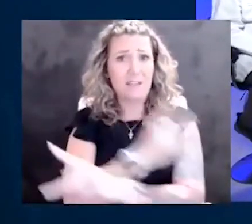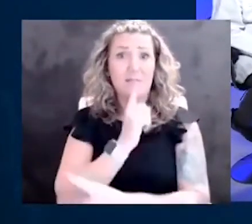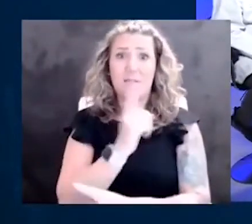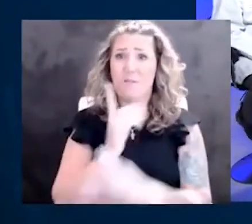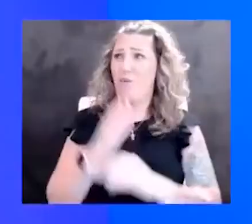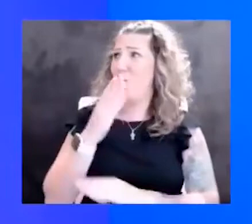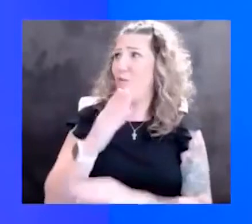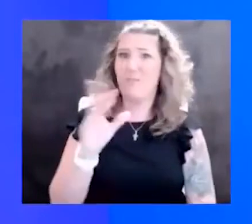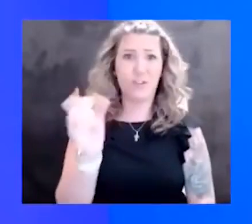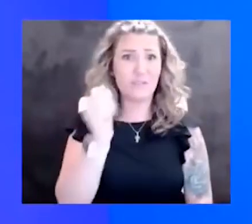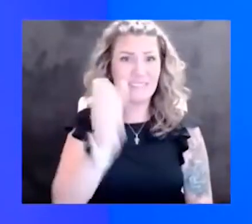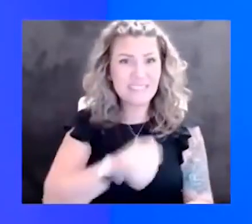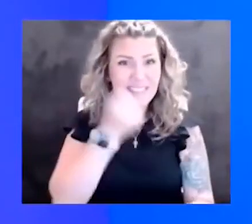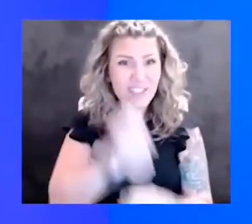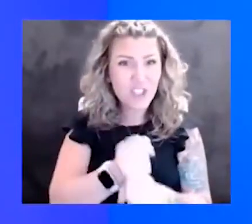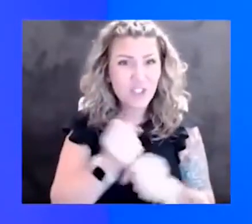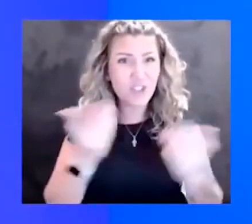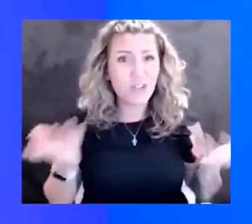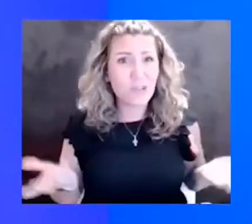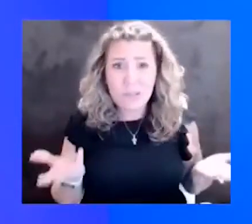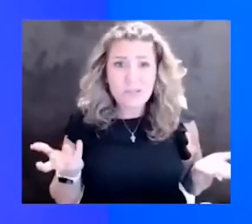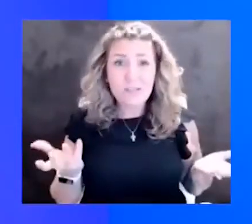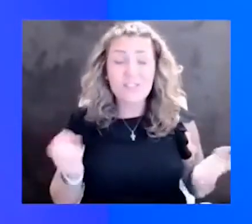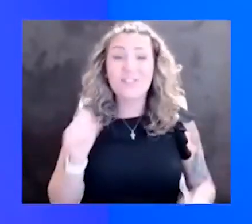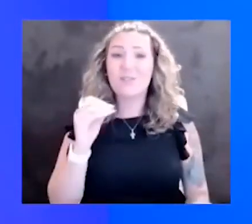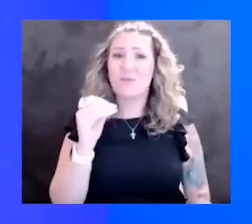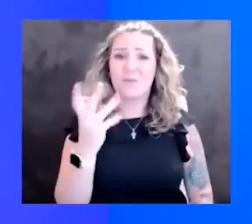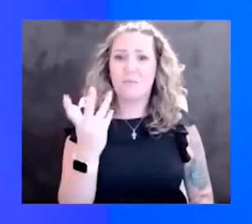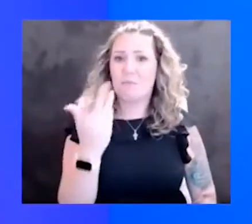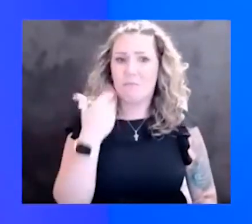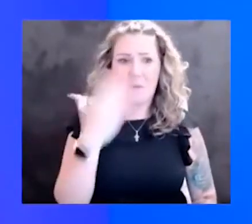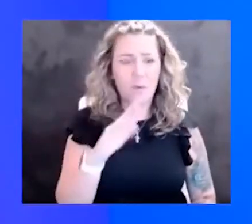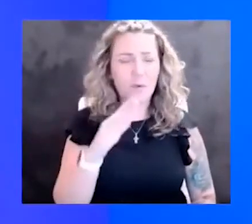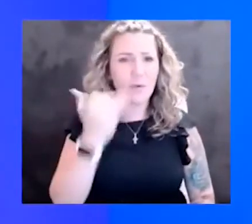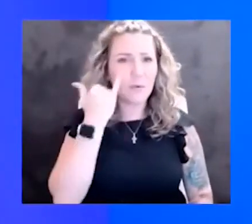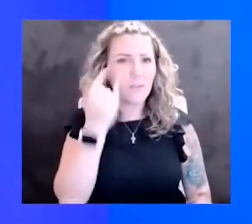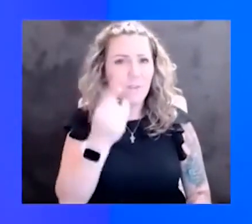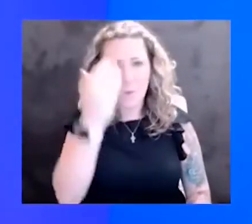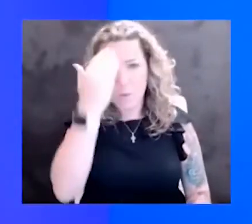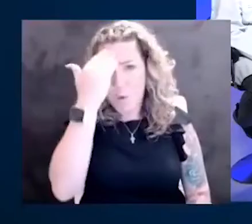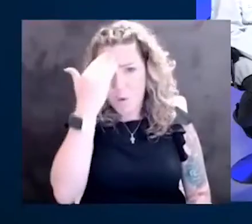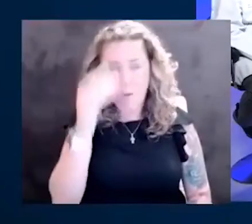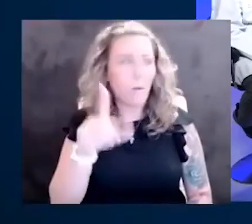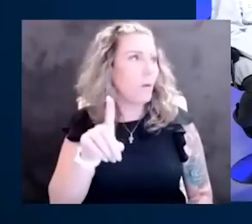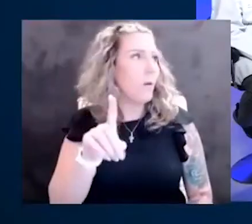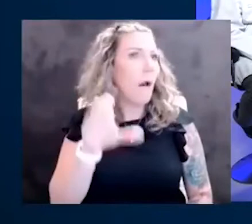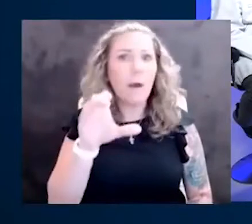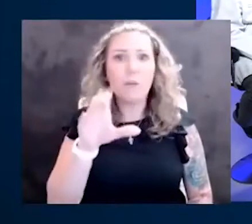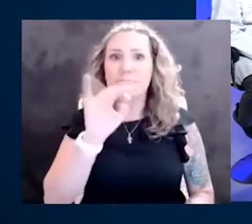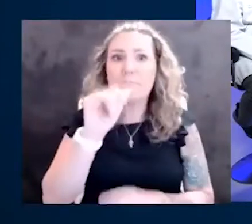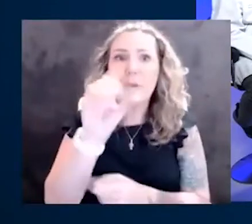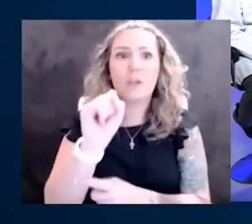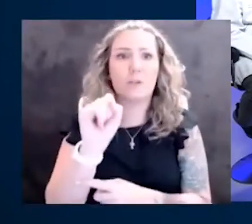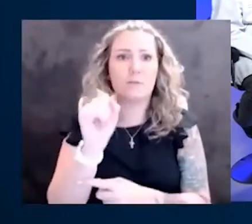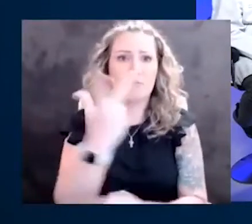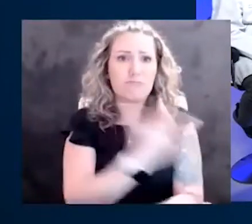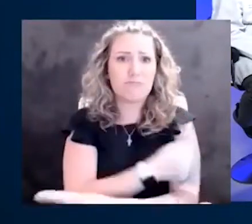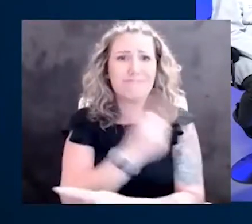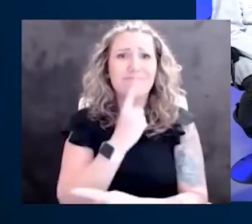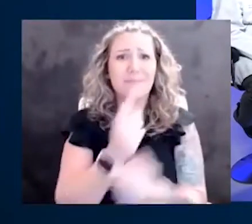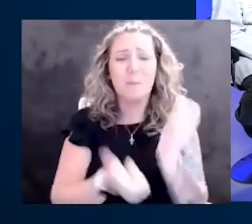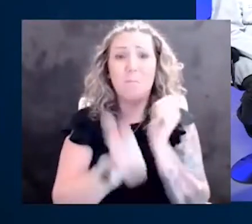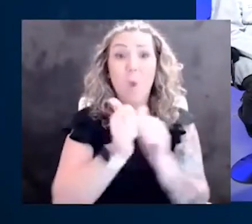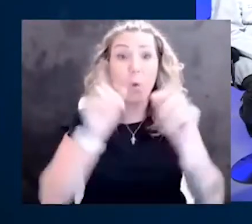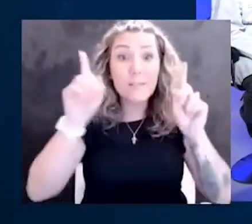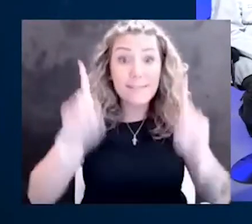long time. And with I don't know, Dana, if you know how many hundreds of millions of doses given around. I mean, it's one of the most tested and one